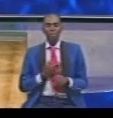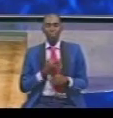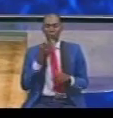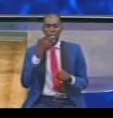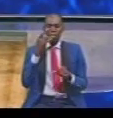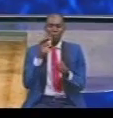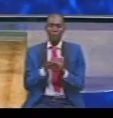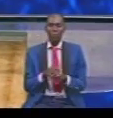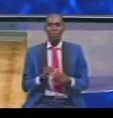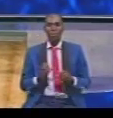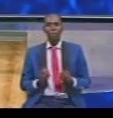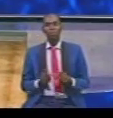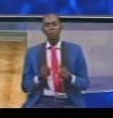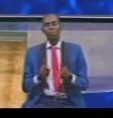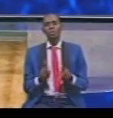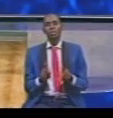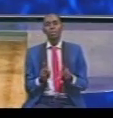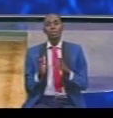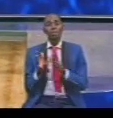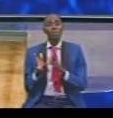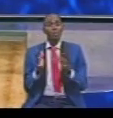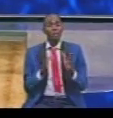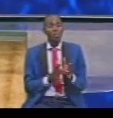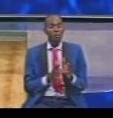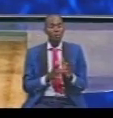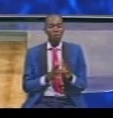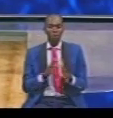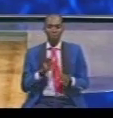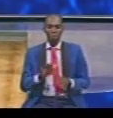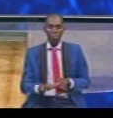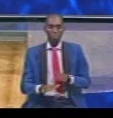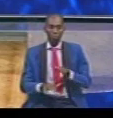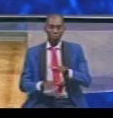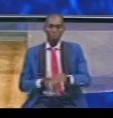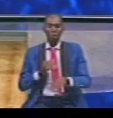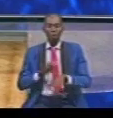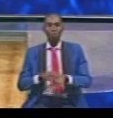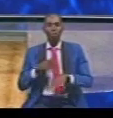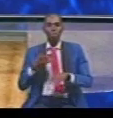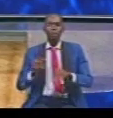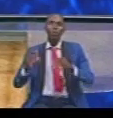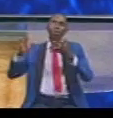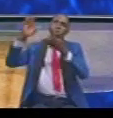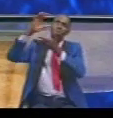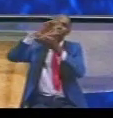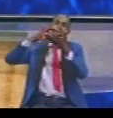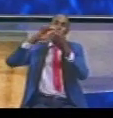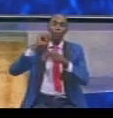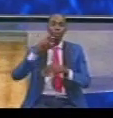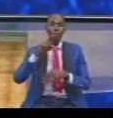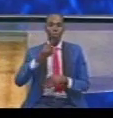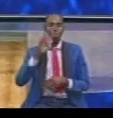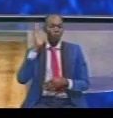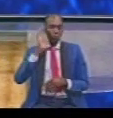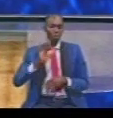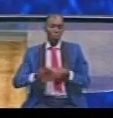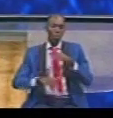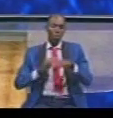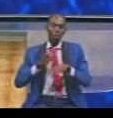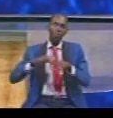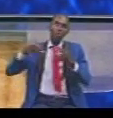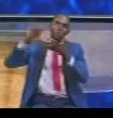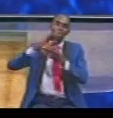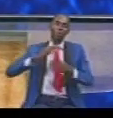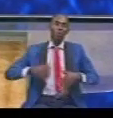promised privilege. Jesus walked on the storm. You will walk on the storms of